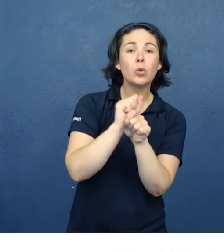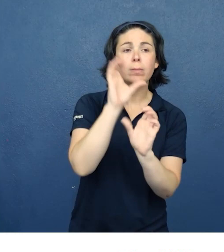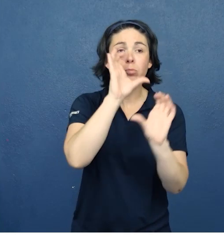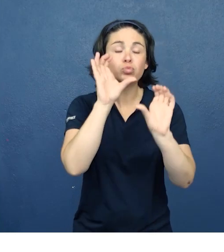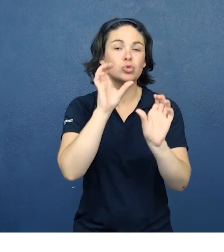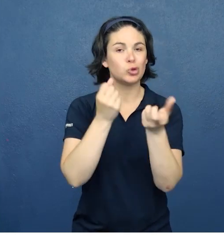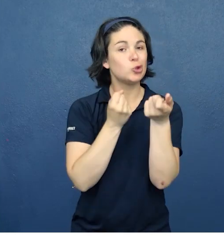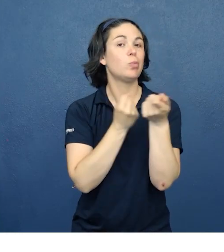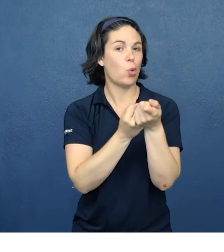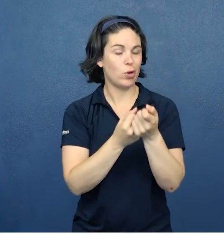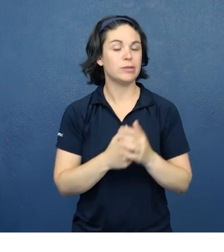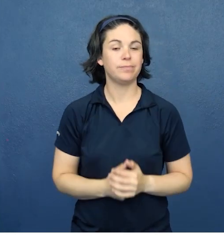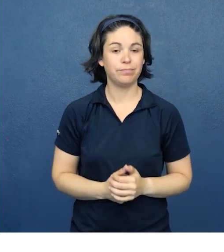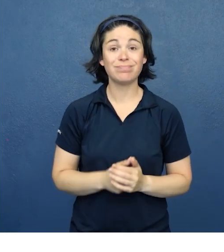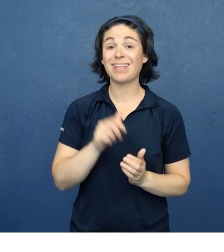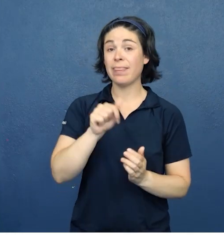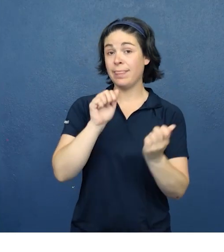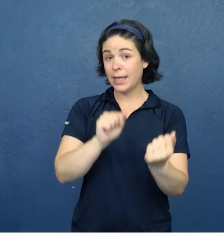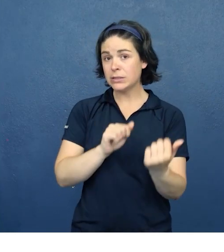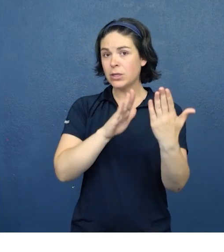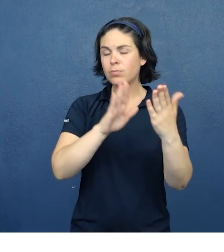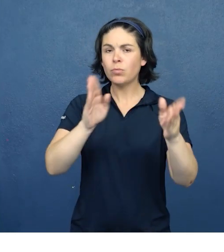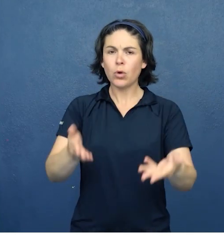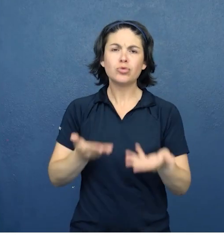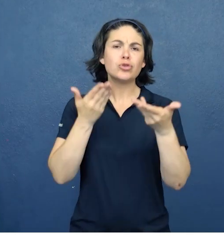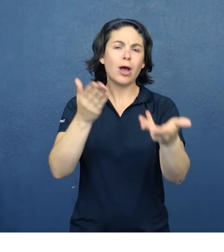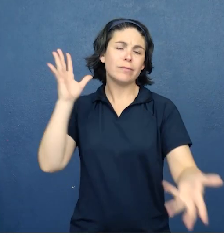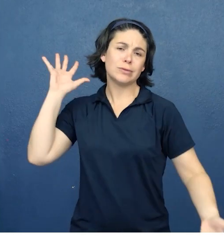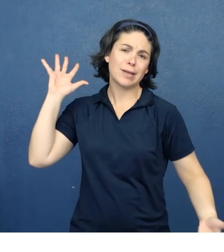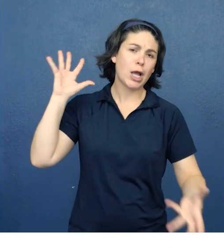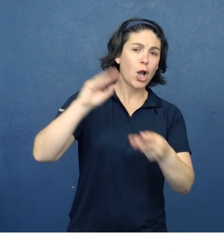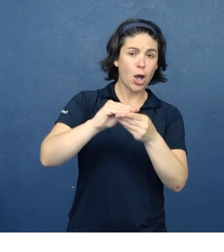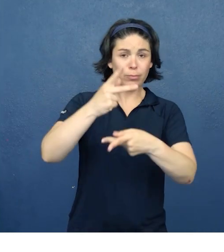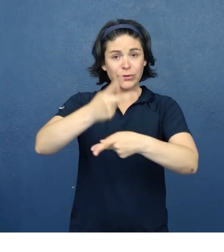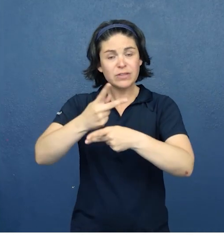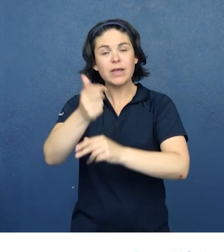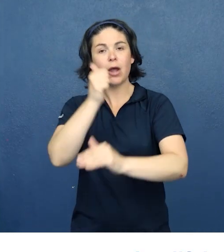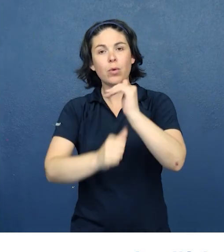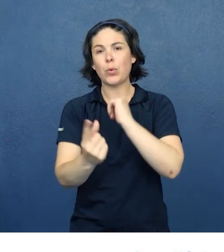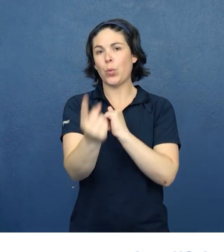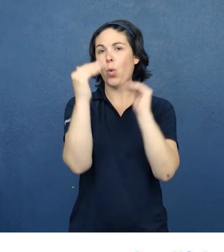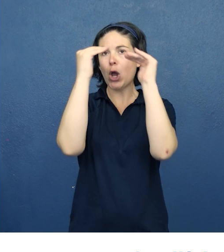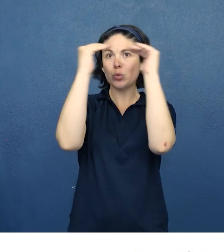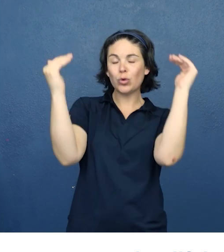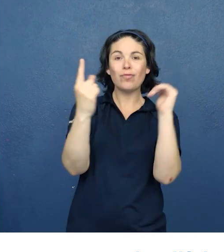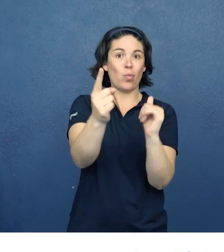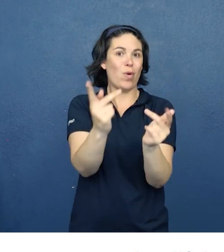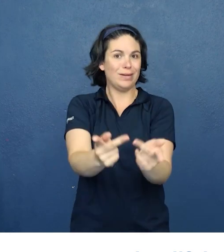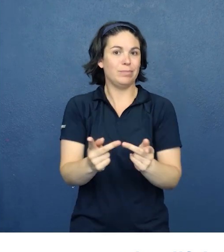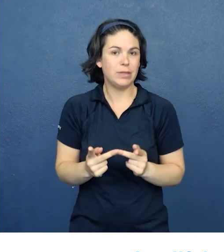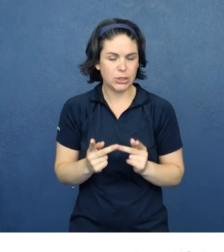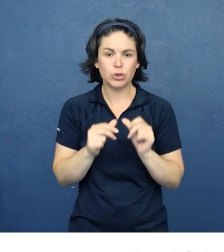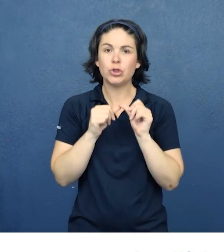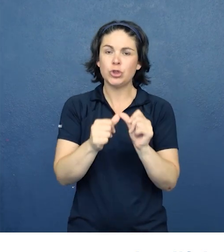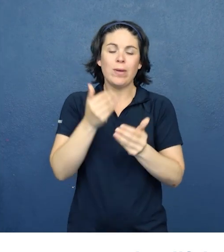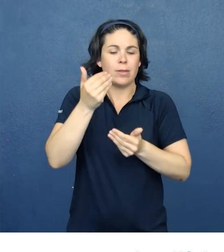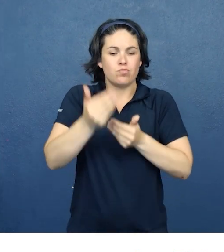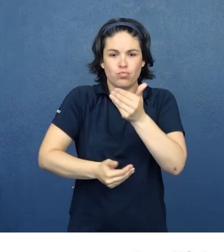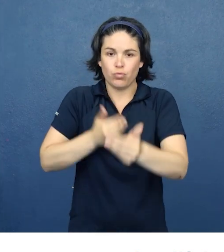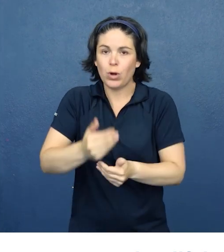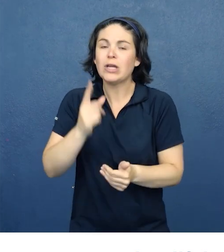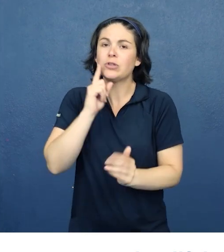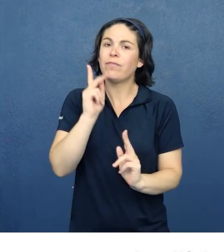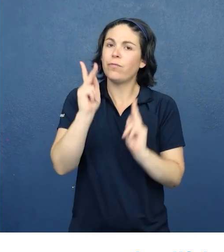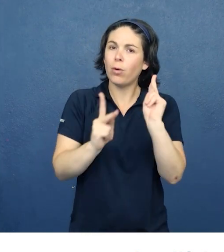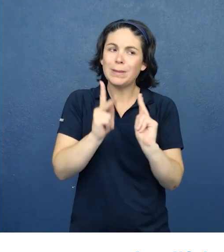support. This approach offers comprehensive care under one roof, simplifying the progression for residents